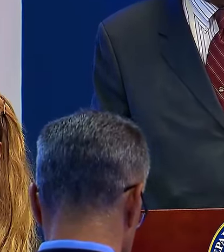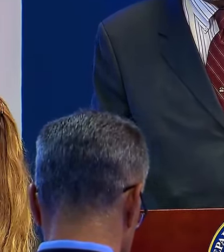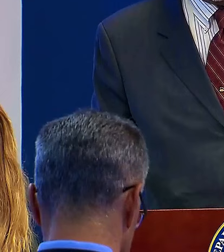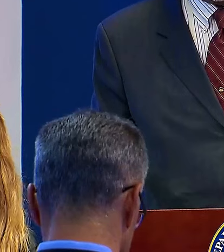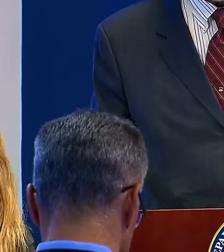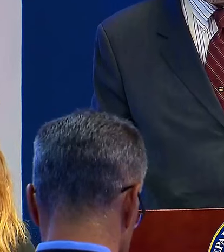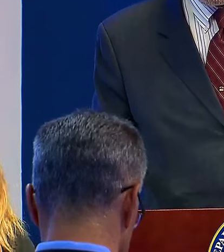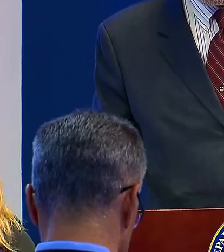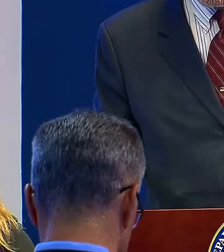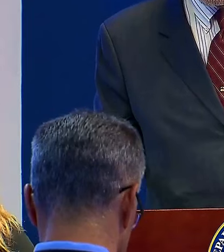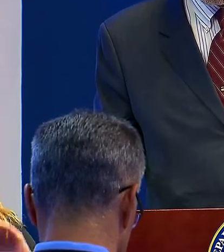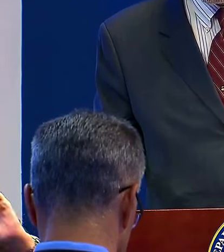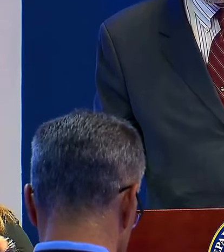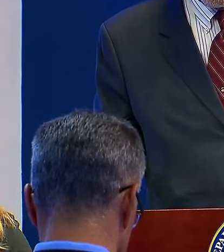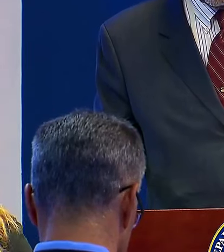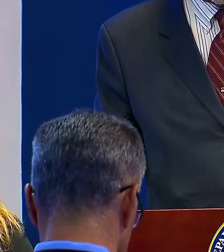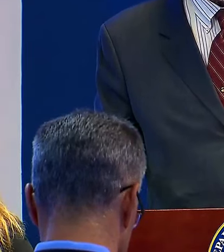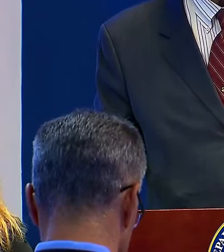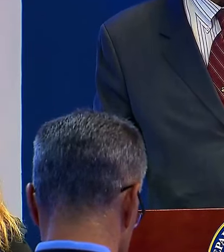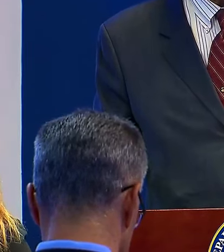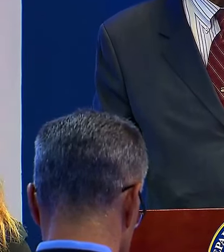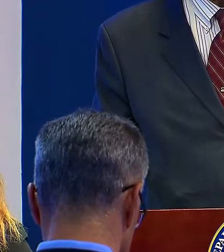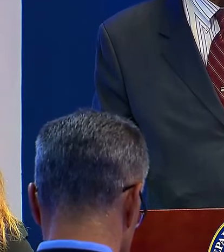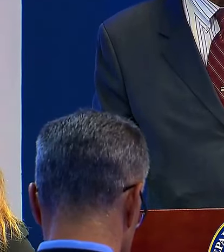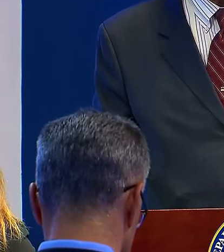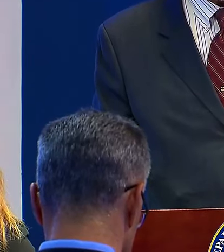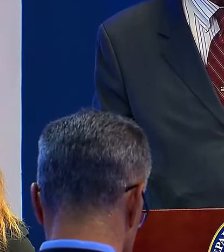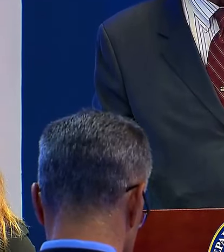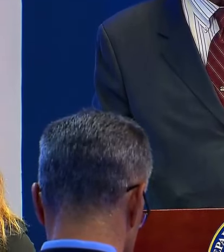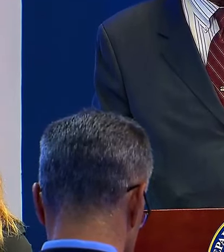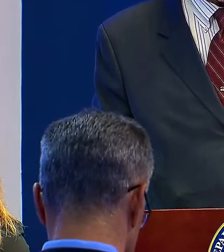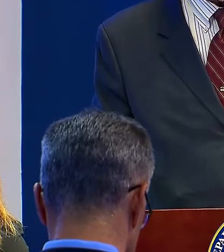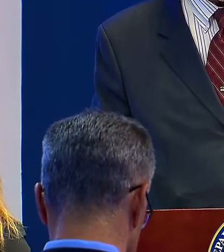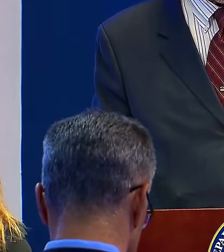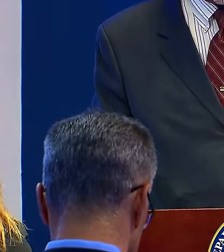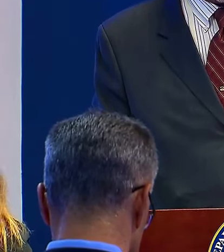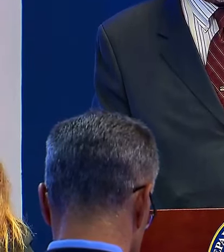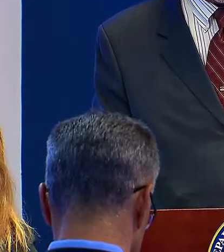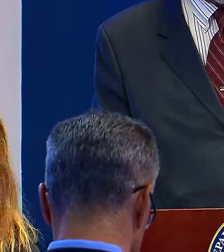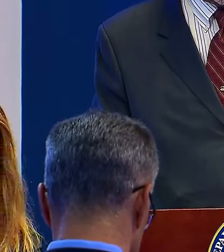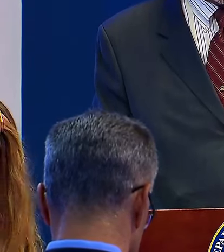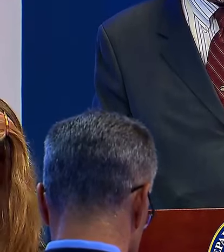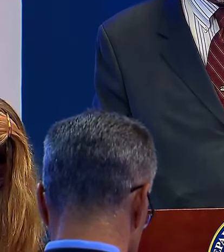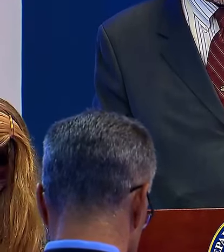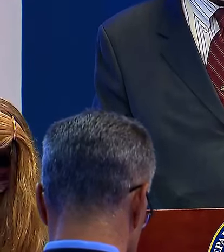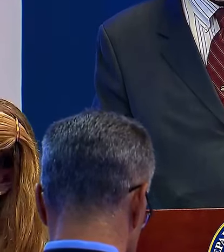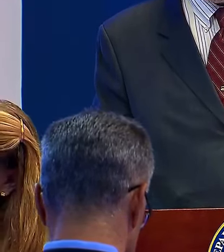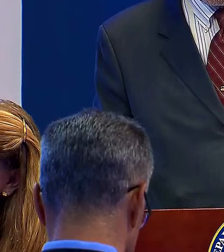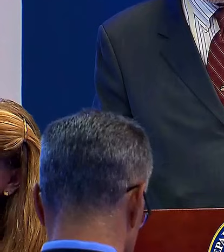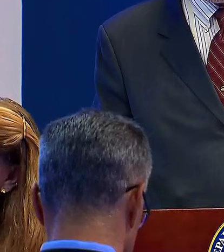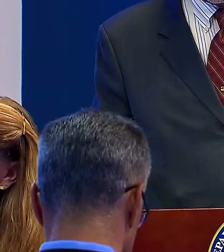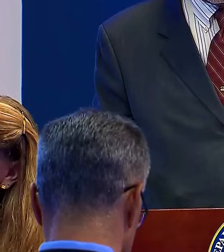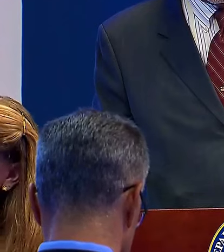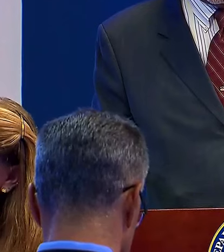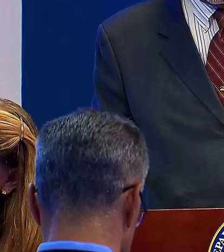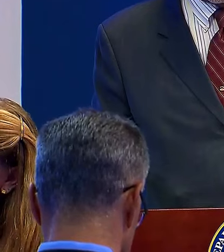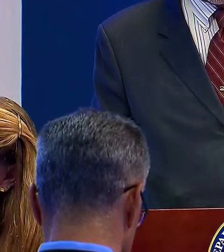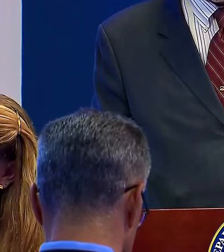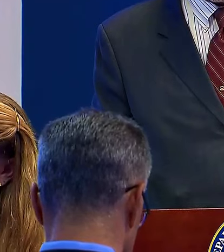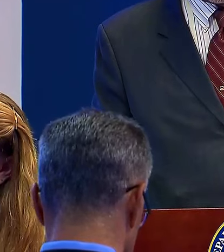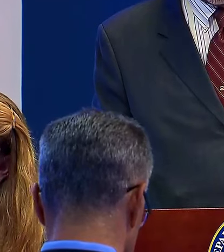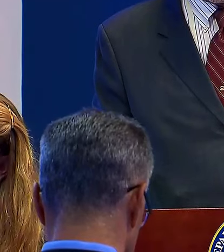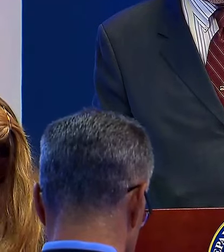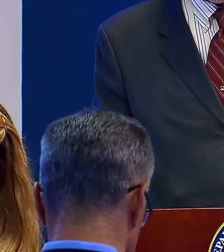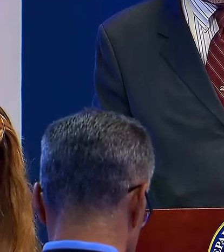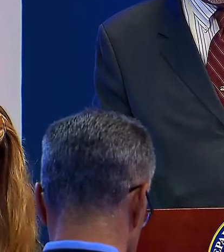mouths and the meditations of our hearts to be acceptable in your sight, for you are indeed our strength and